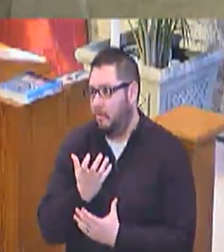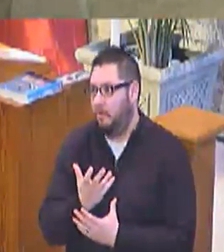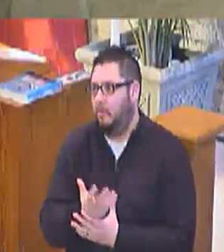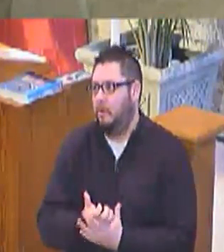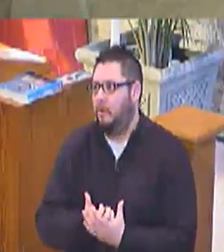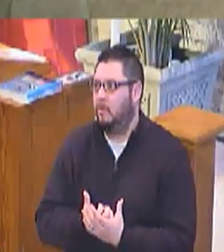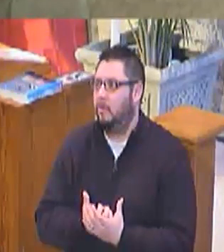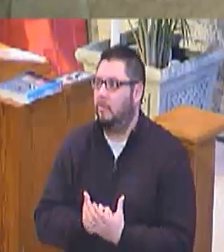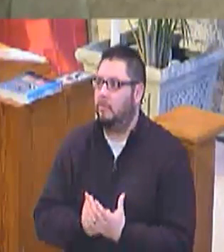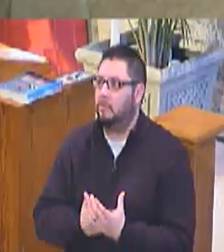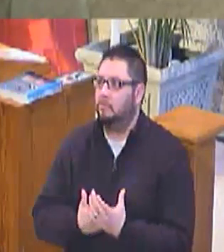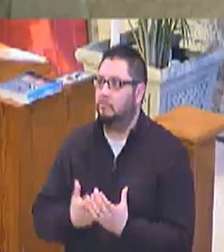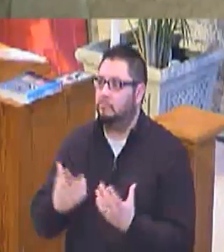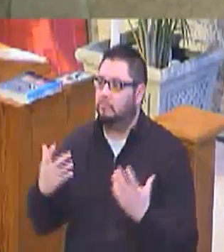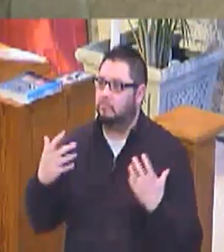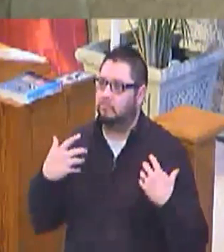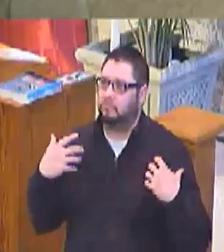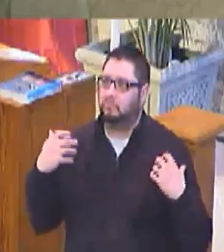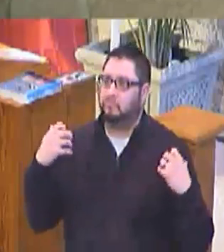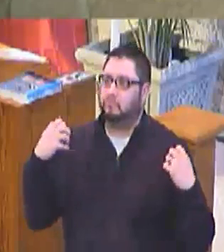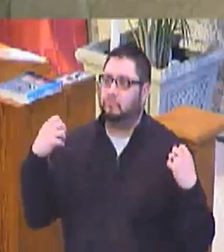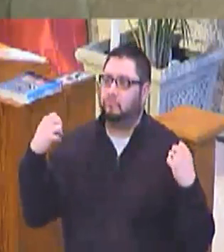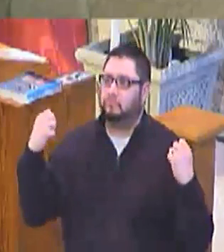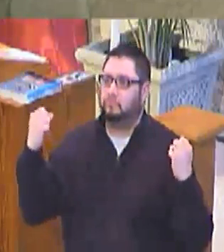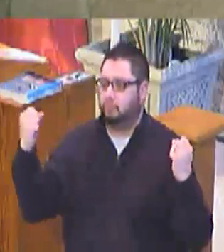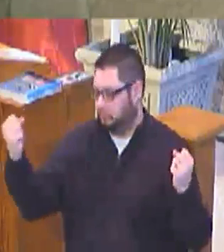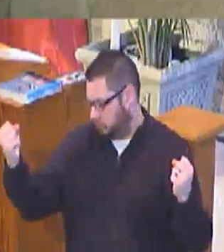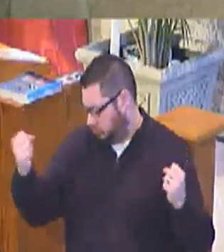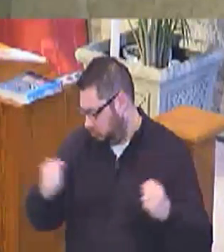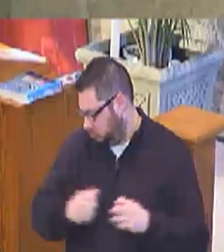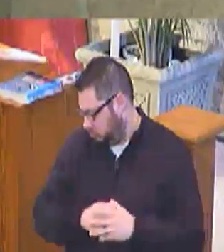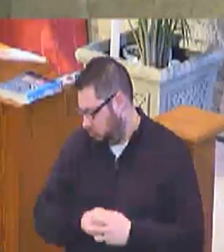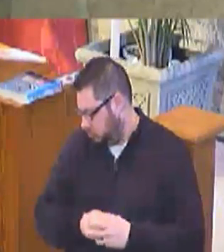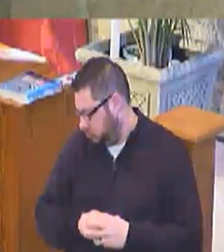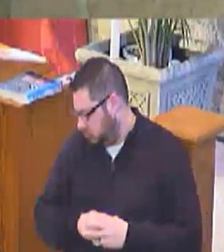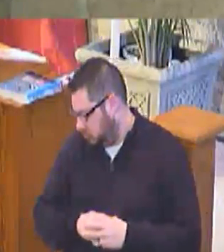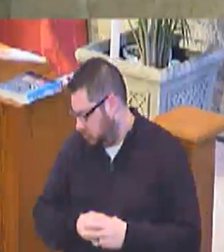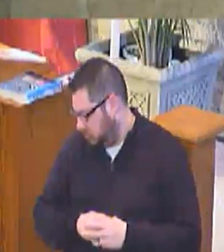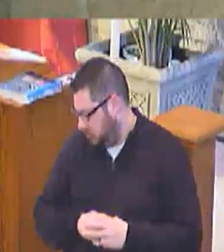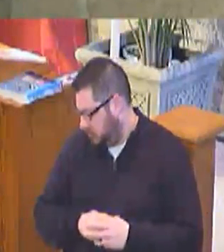Spirit's love, to be made to whole.